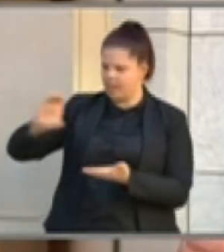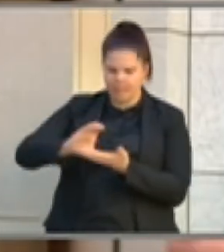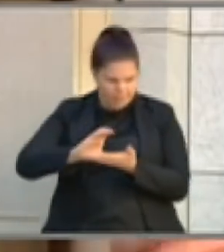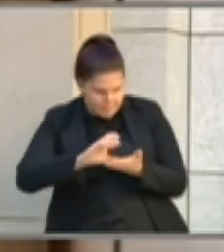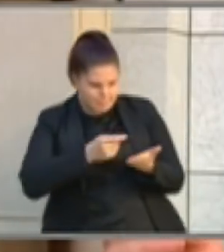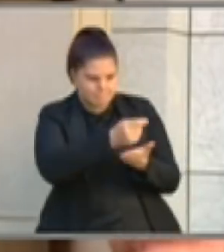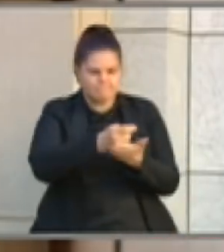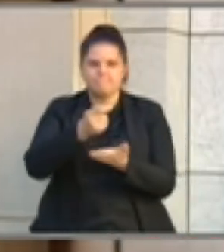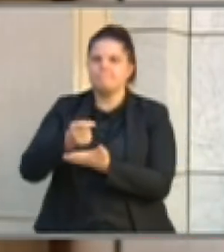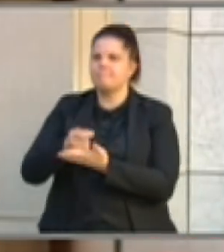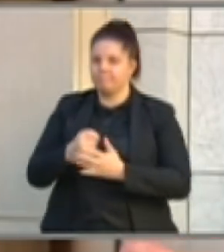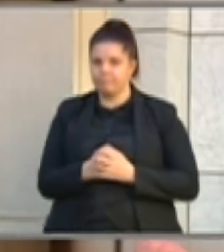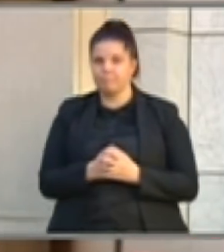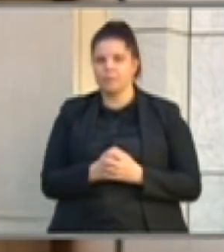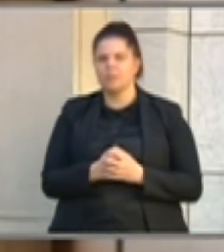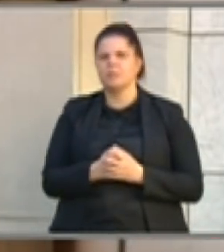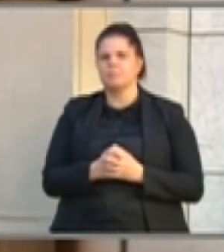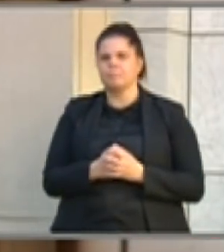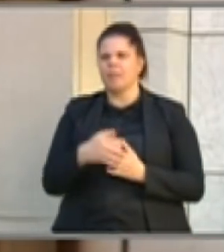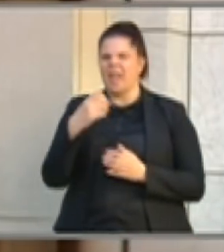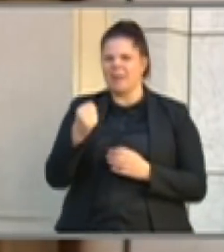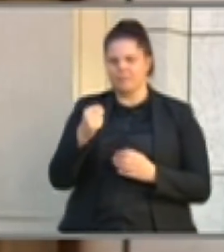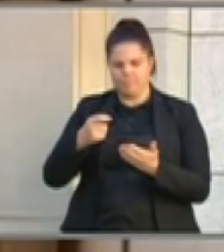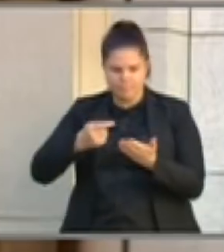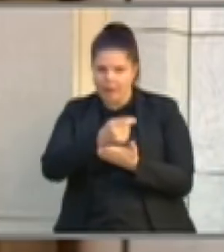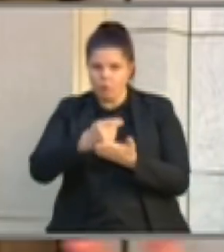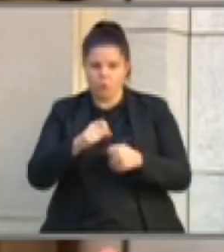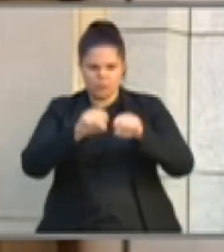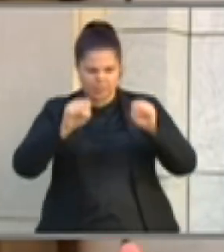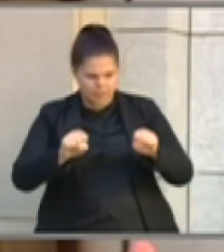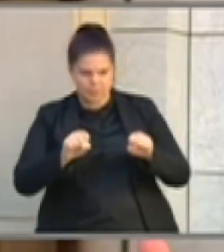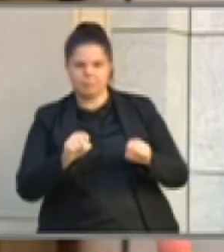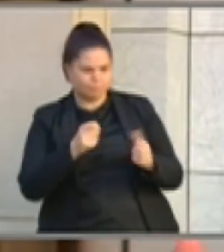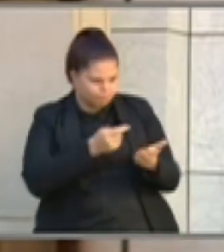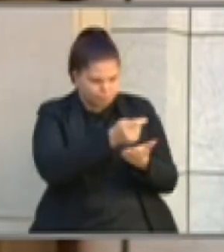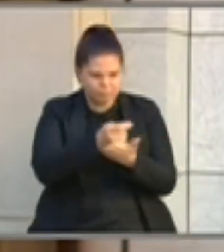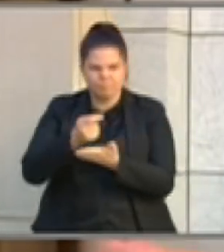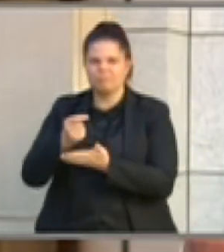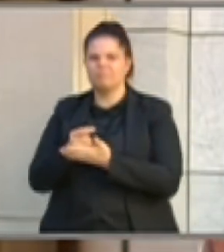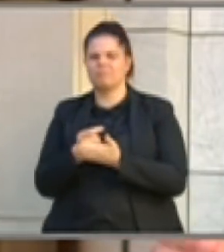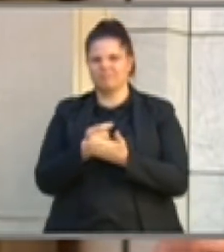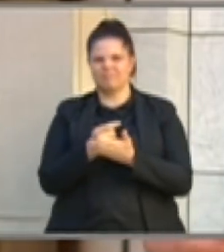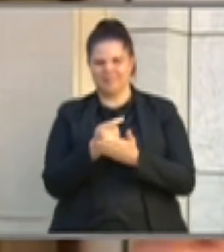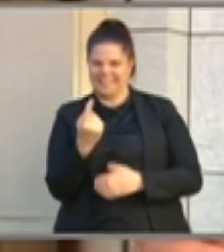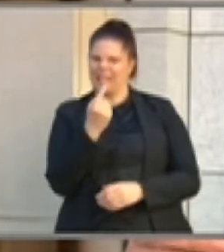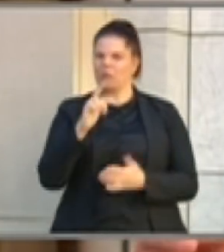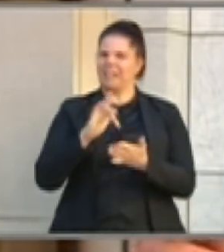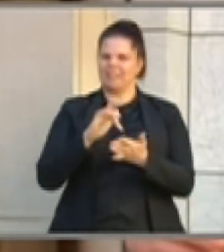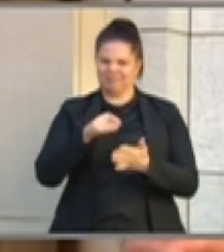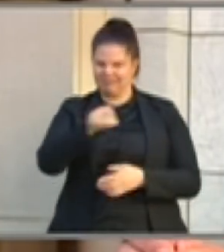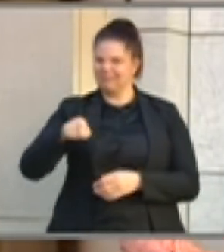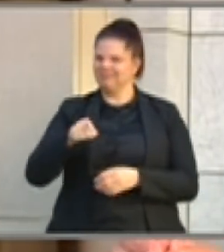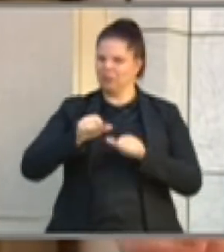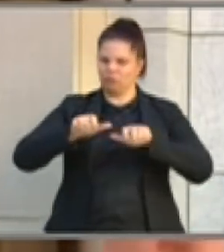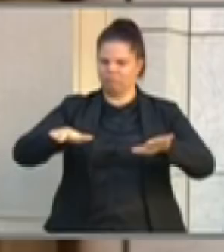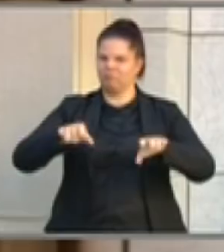is known as the single touch payroll system, which is now being broadly implemented right across Australia. And that puts the checks and balances